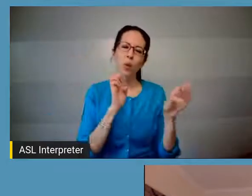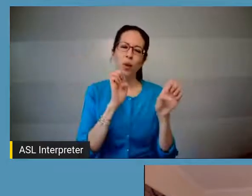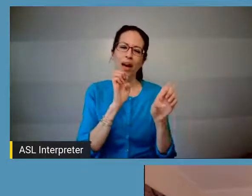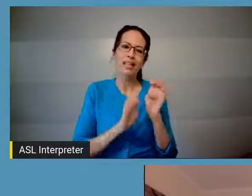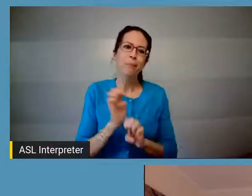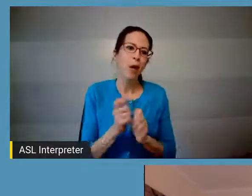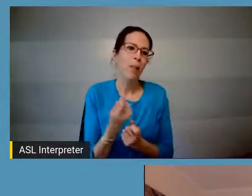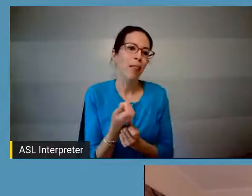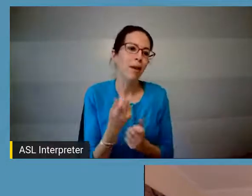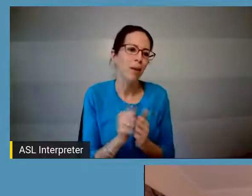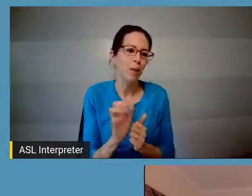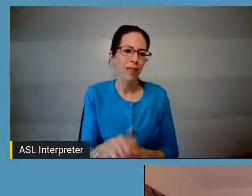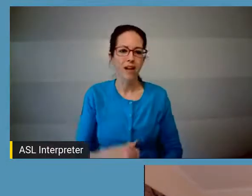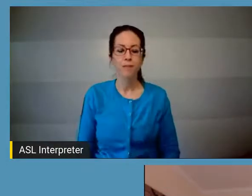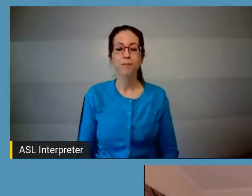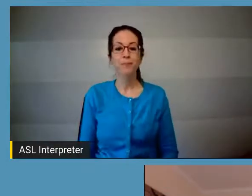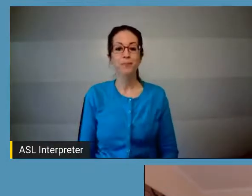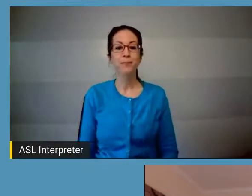Okay.